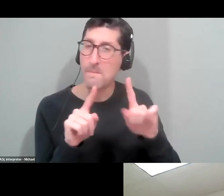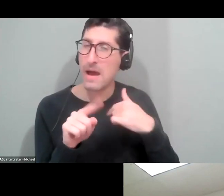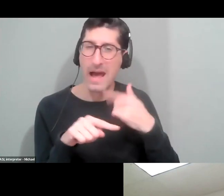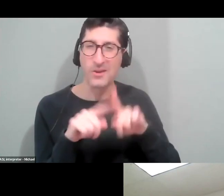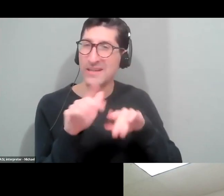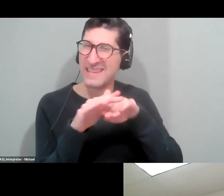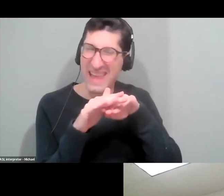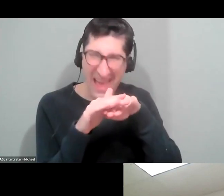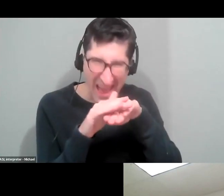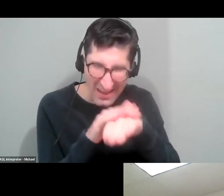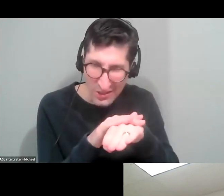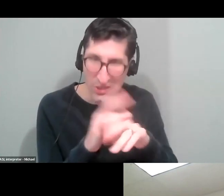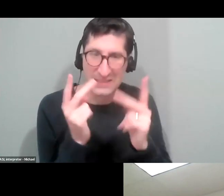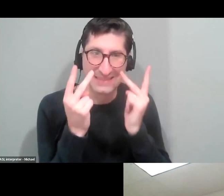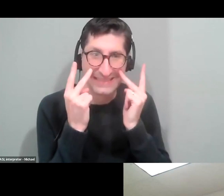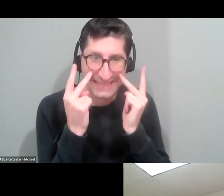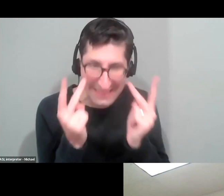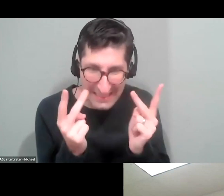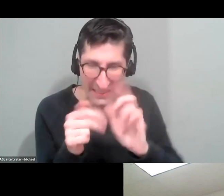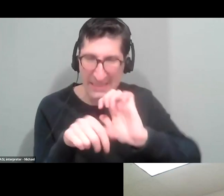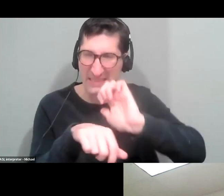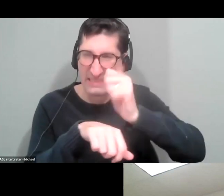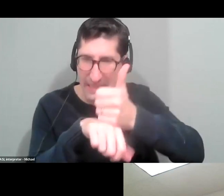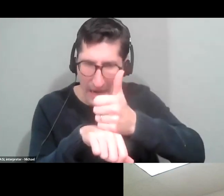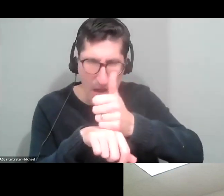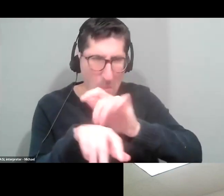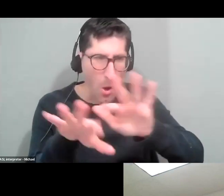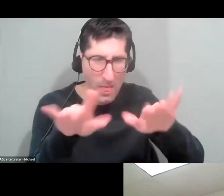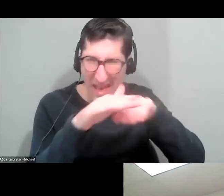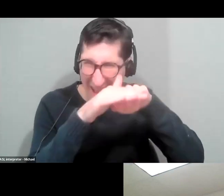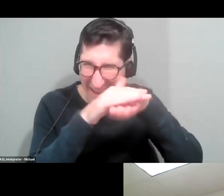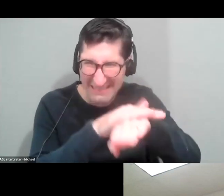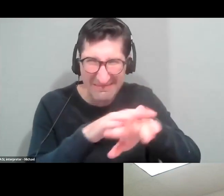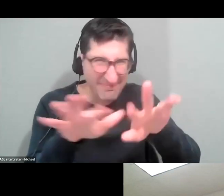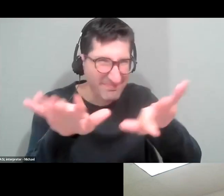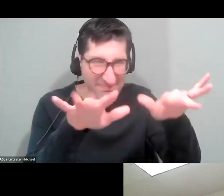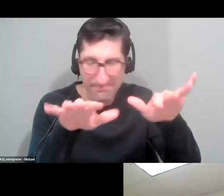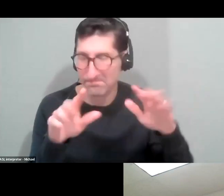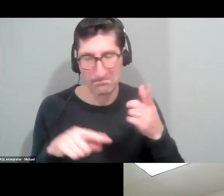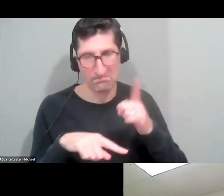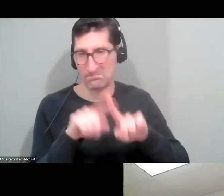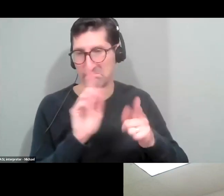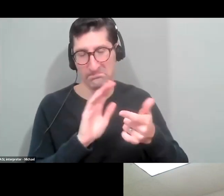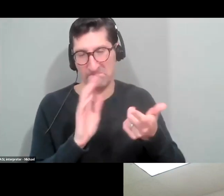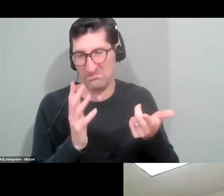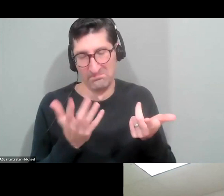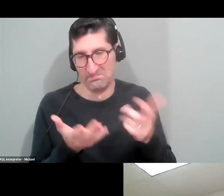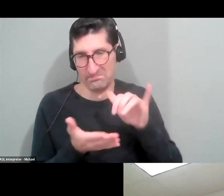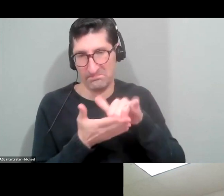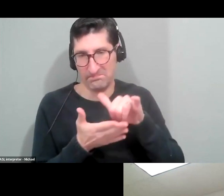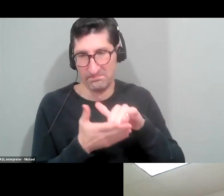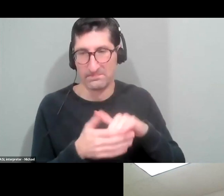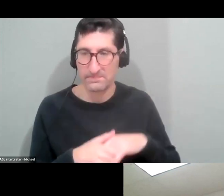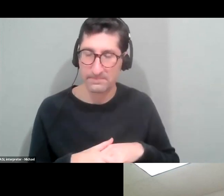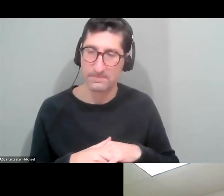would stage the polling location. The other thing that should be kept in